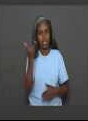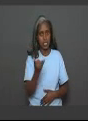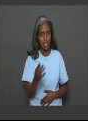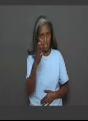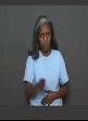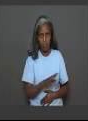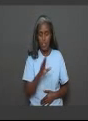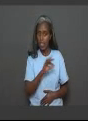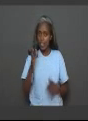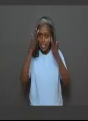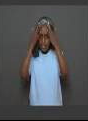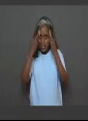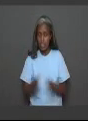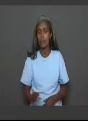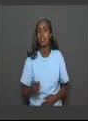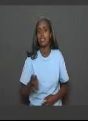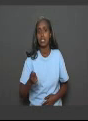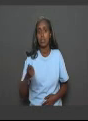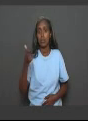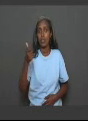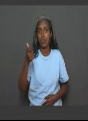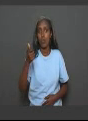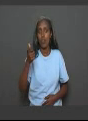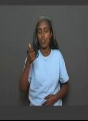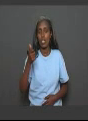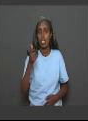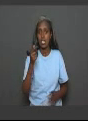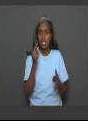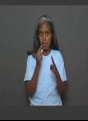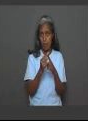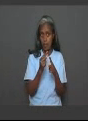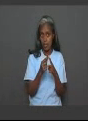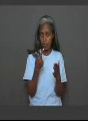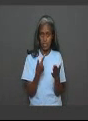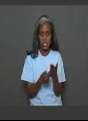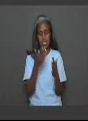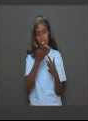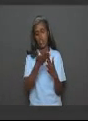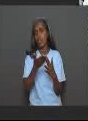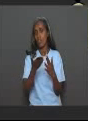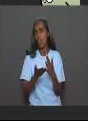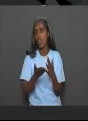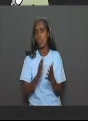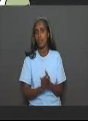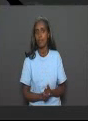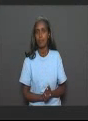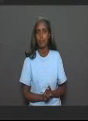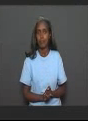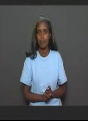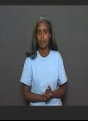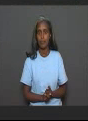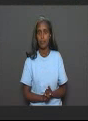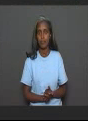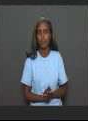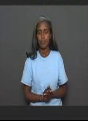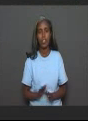and determine the speed of the particle in these intervals.